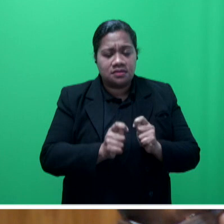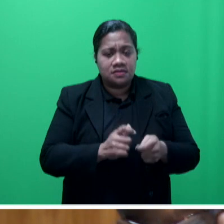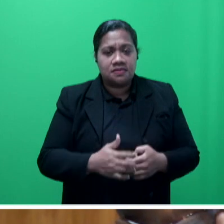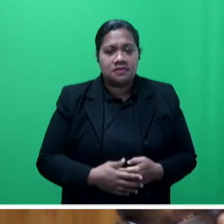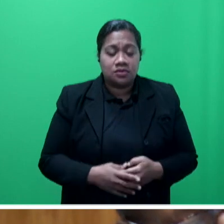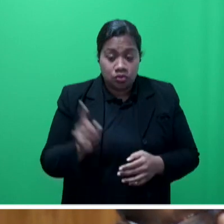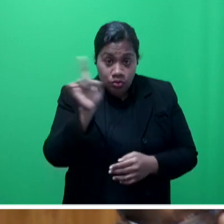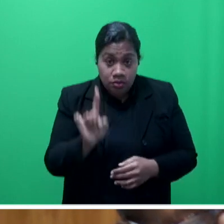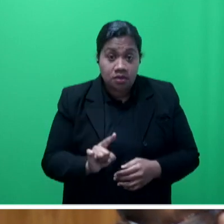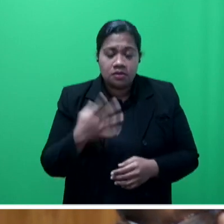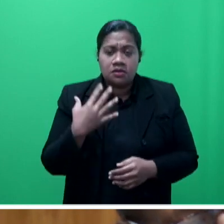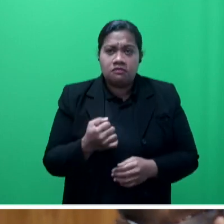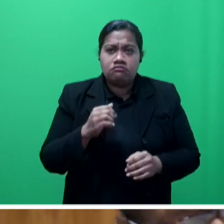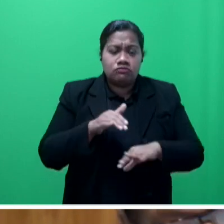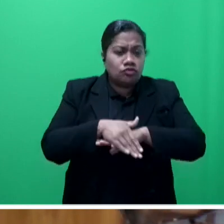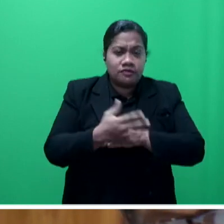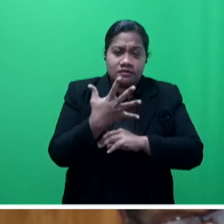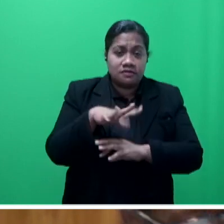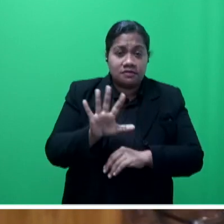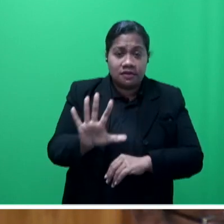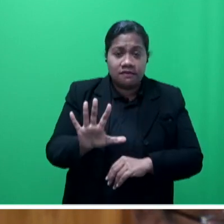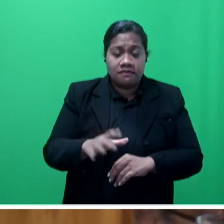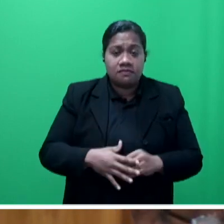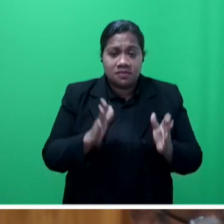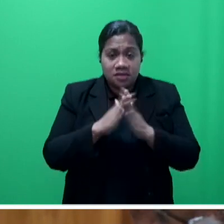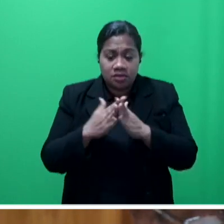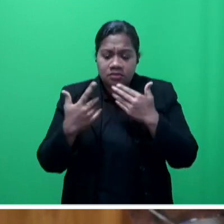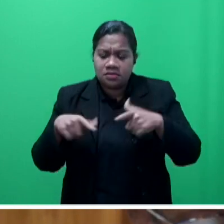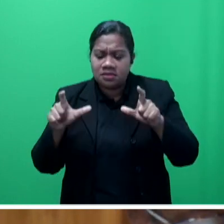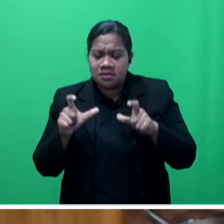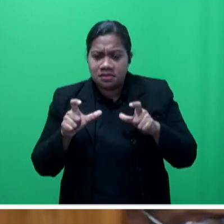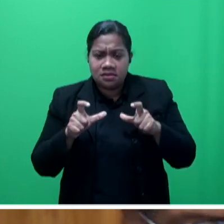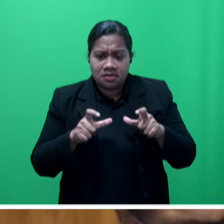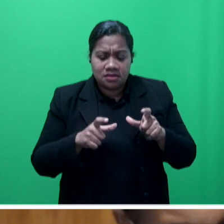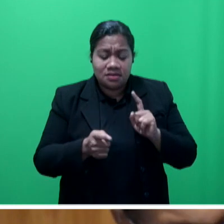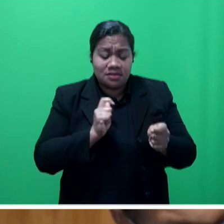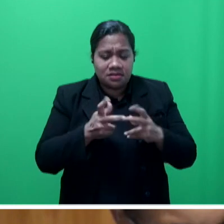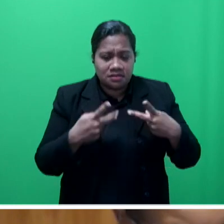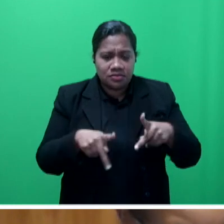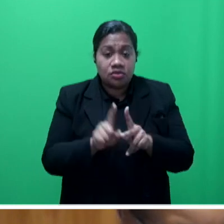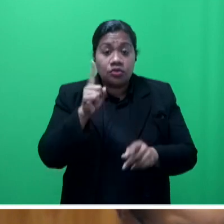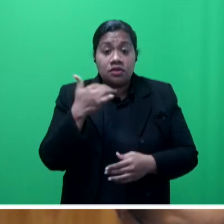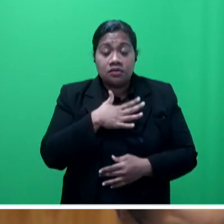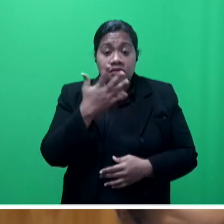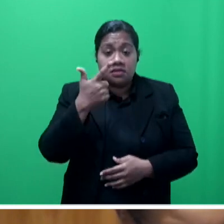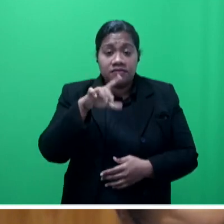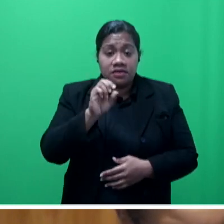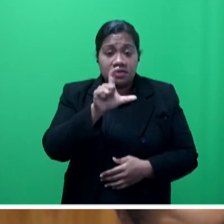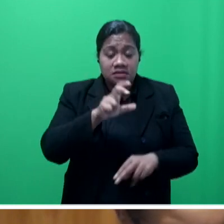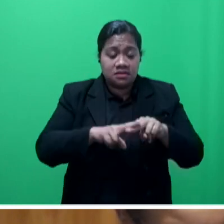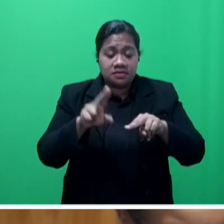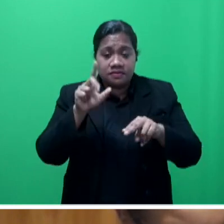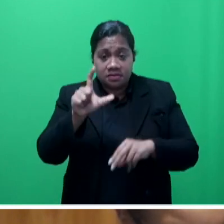Today we have over 55 town and city testing centres and over 170 CFC hotels, resorts as